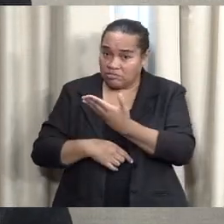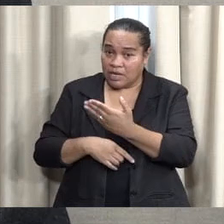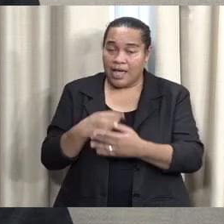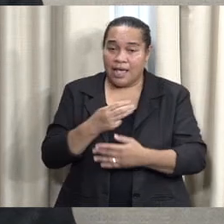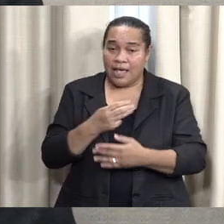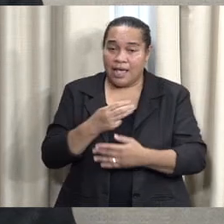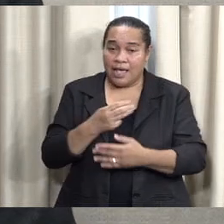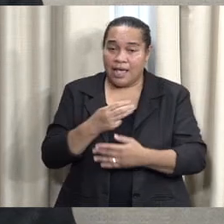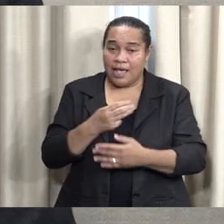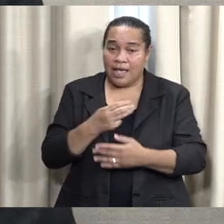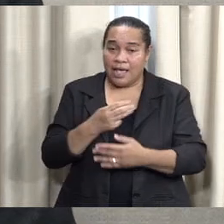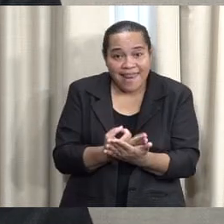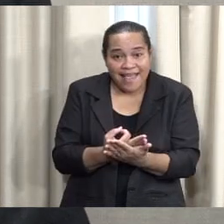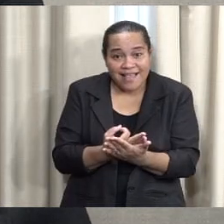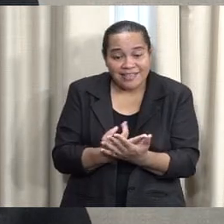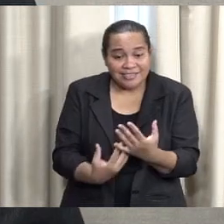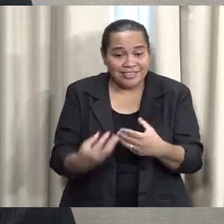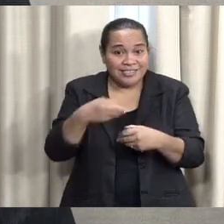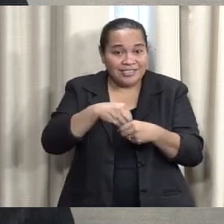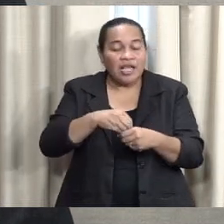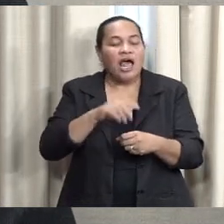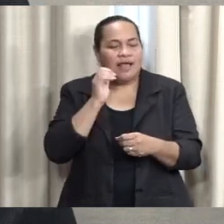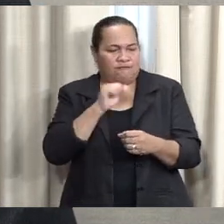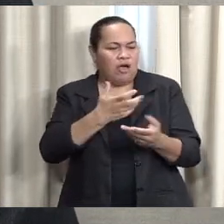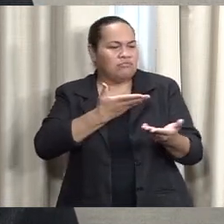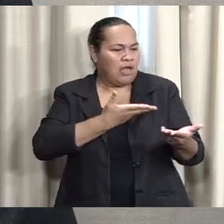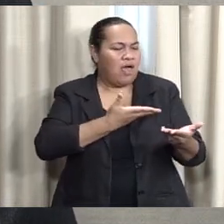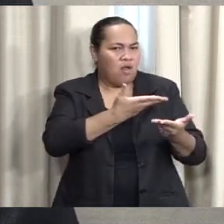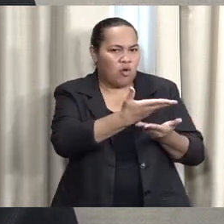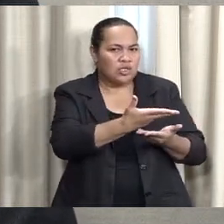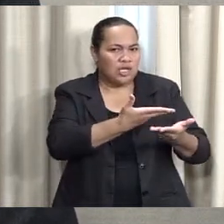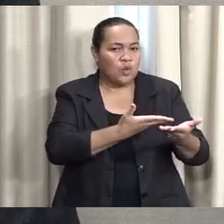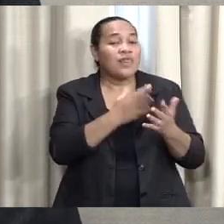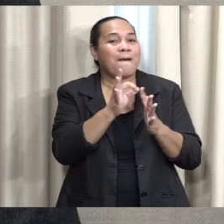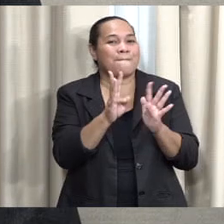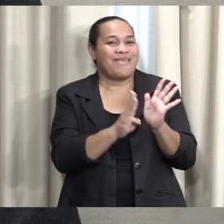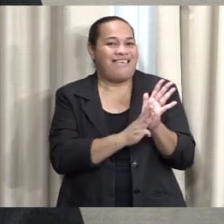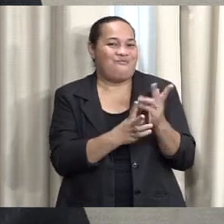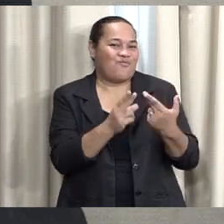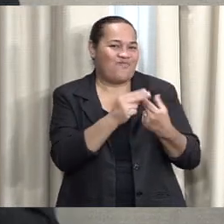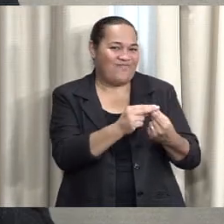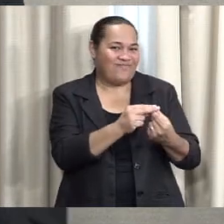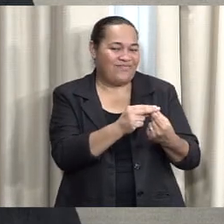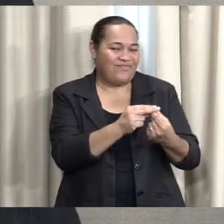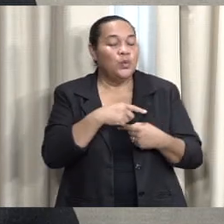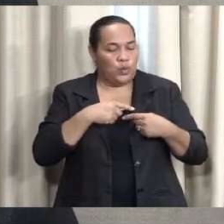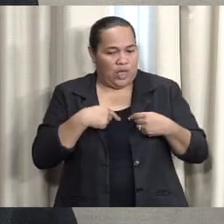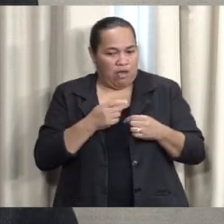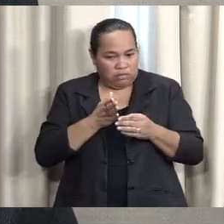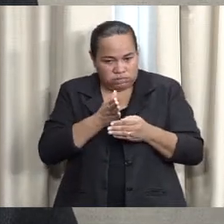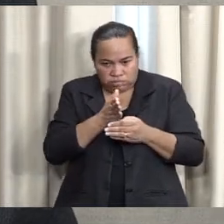Finance, in direct consultation with the Honorable Prime Minister, we are on